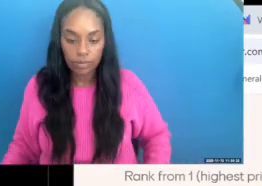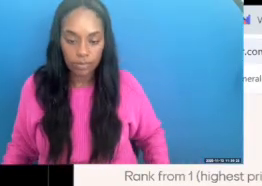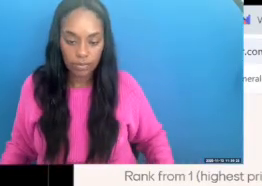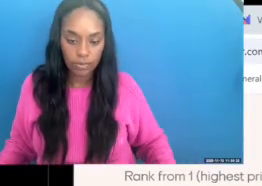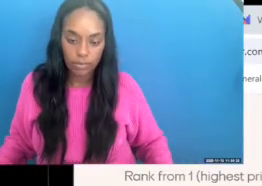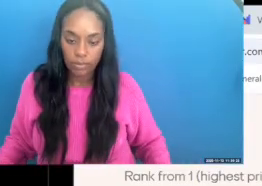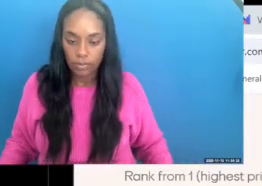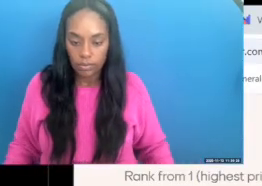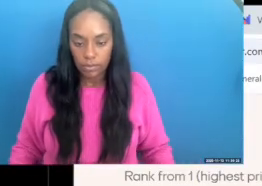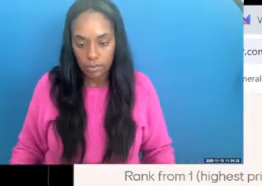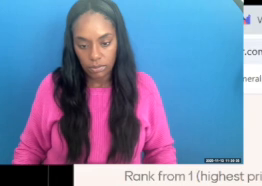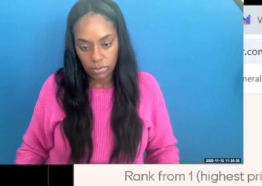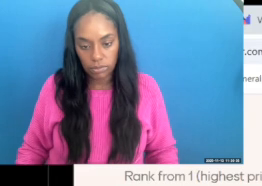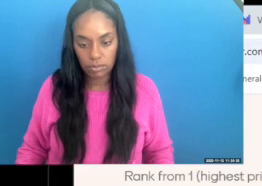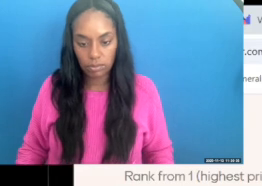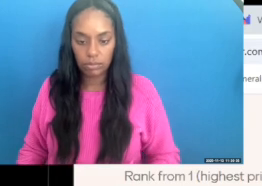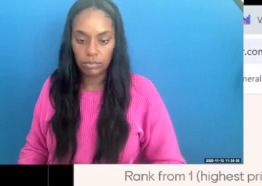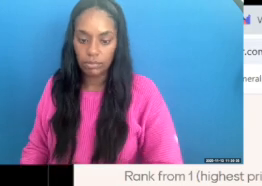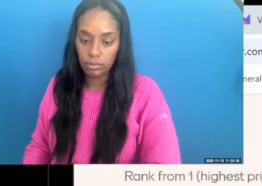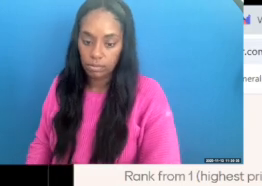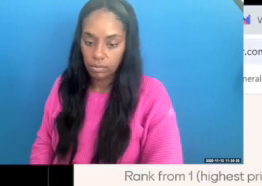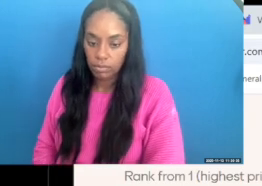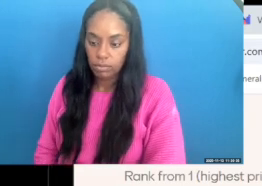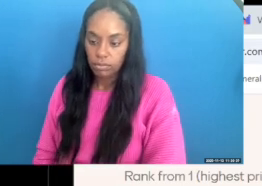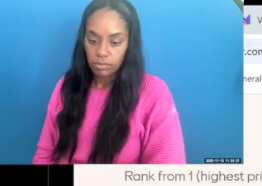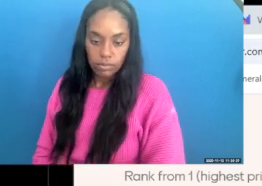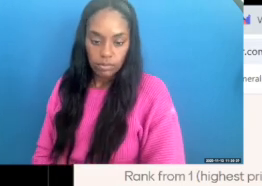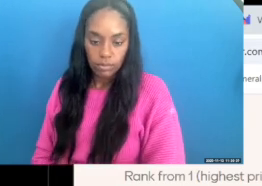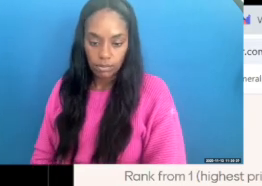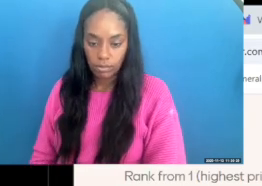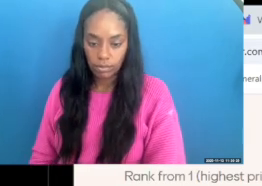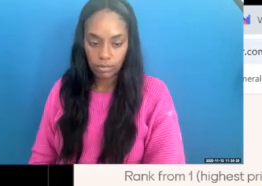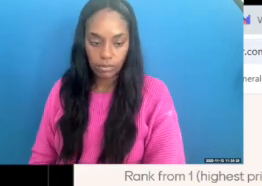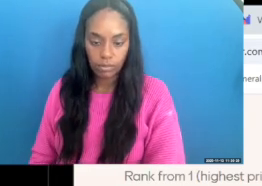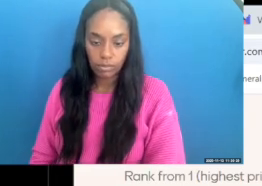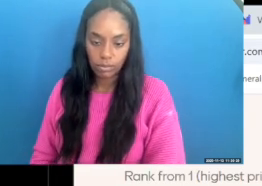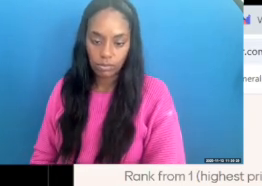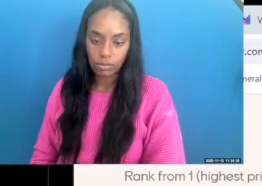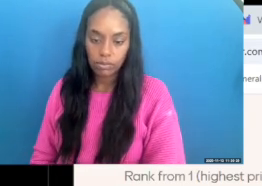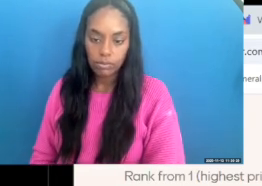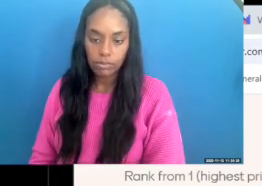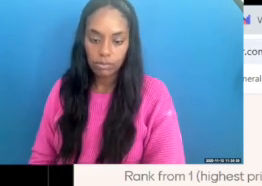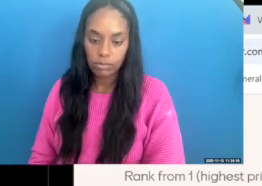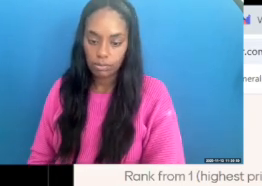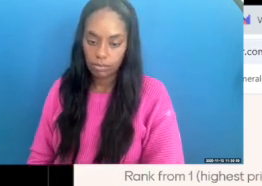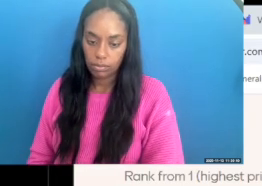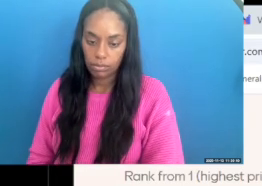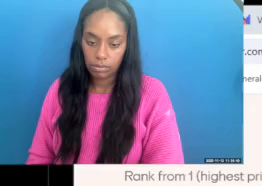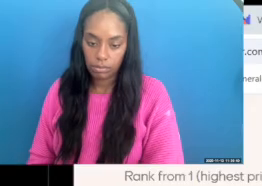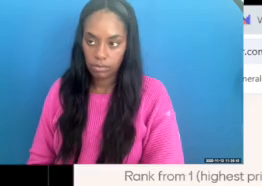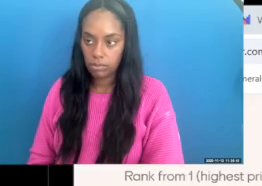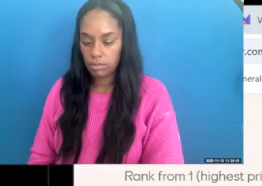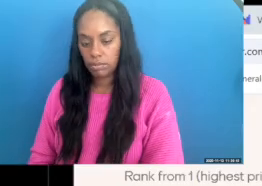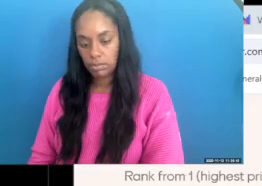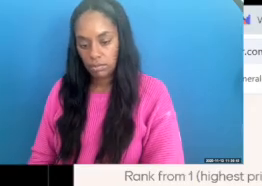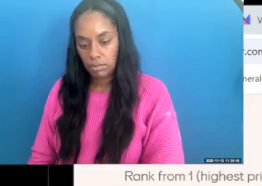and some of them don't even have emails. And I know that that's a very difficult thing to overcome, but if you're going to be properly